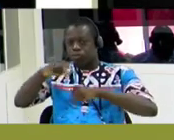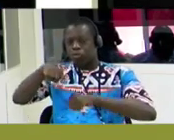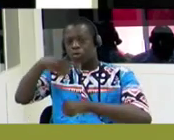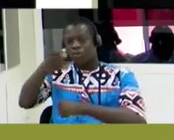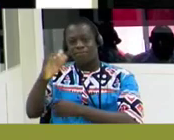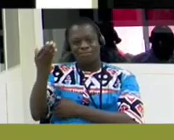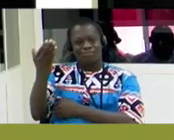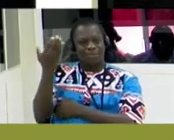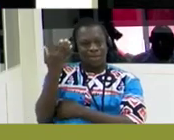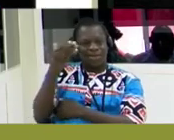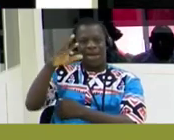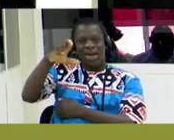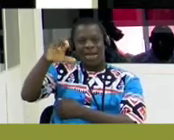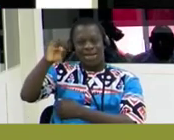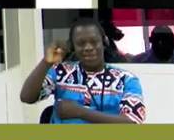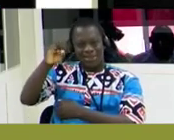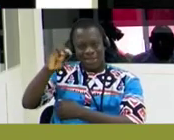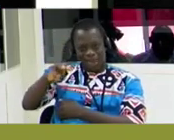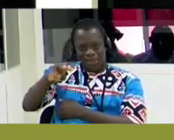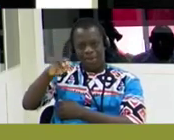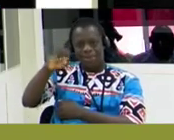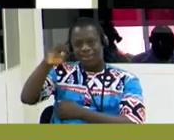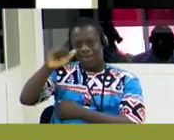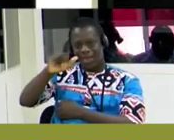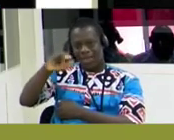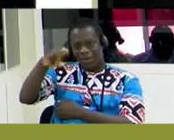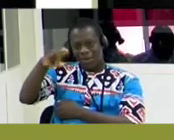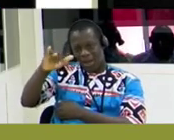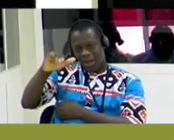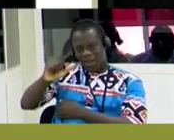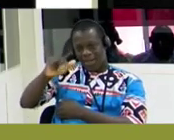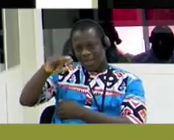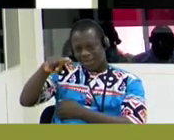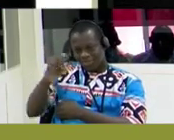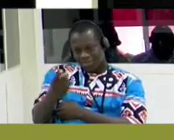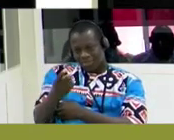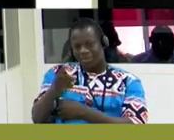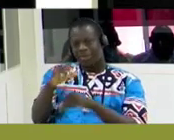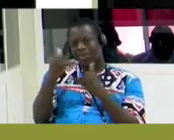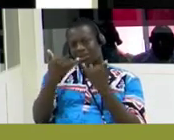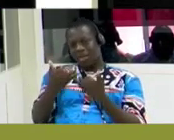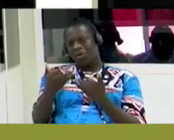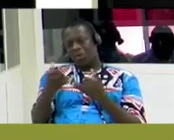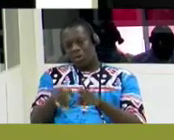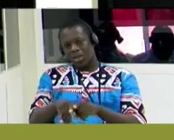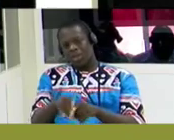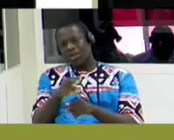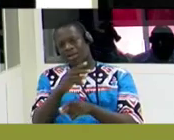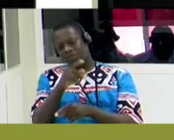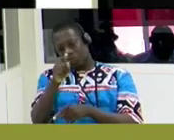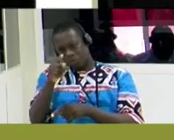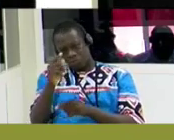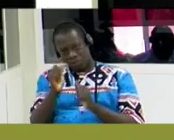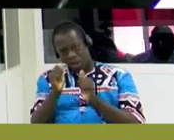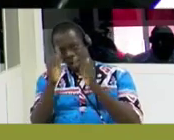then RSM Sanyang, now Lieutenant Colonel. Are you aware of that? Yes, sir.